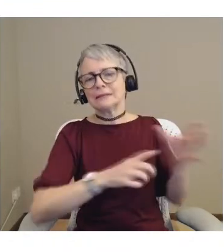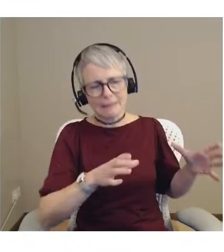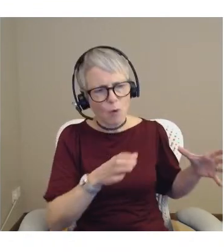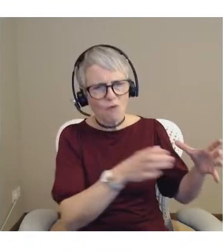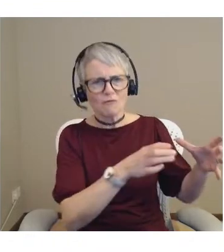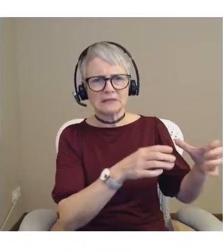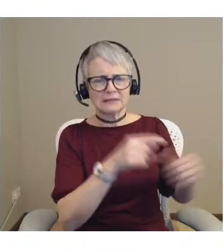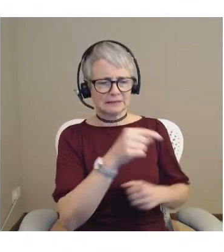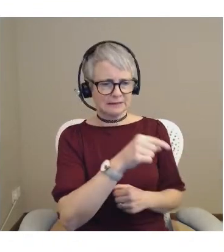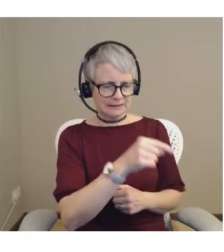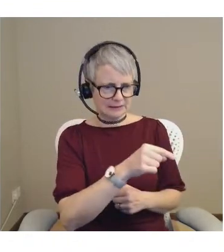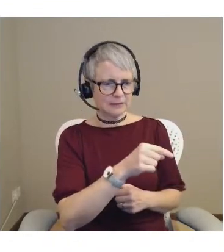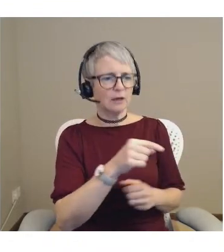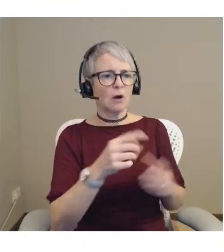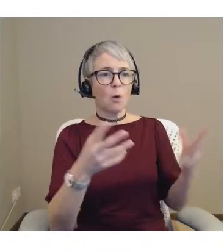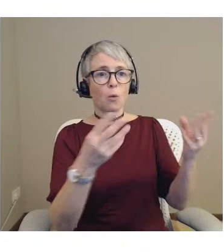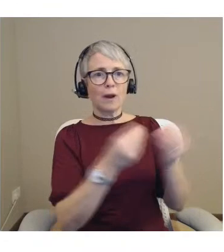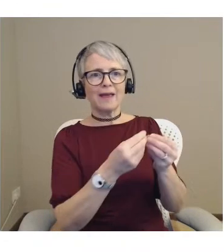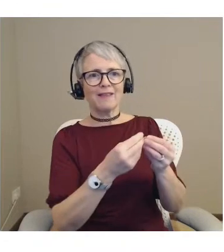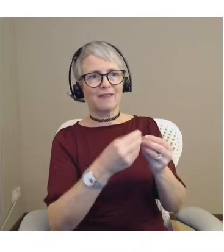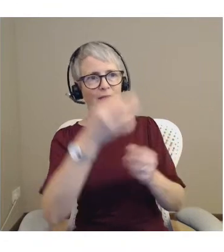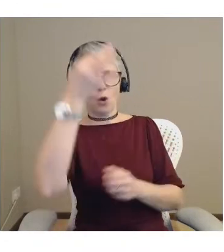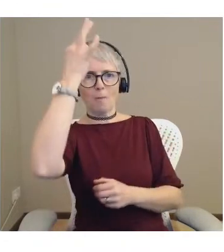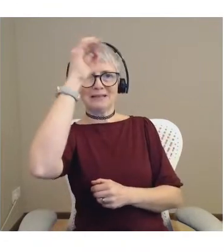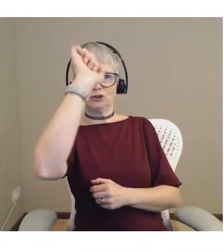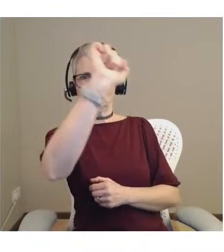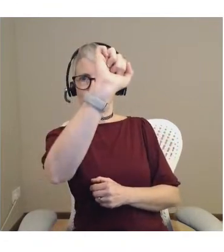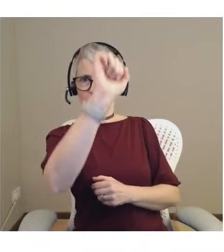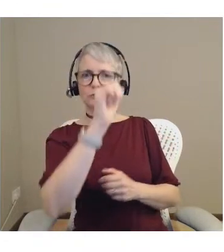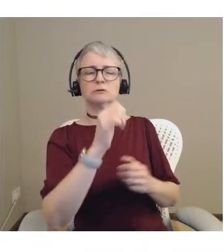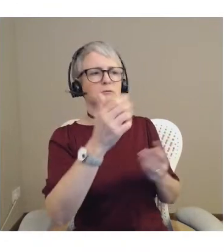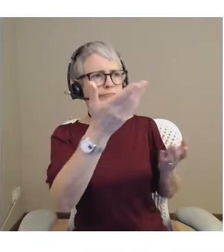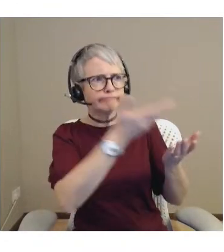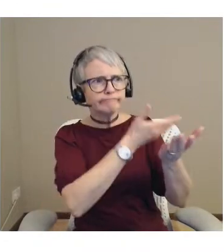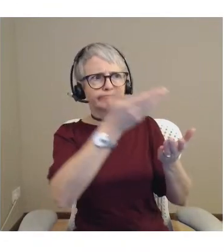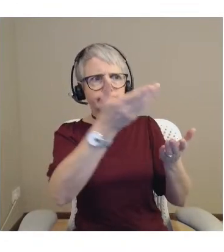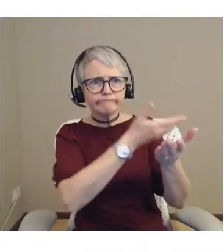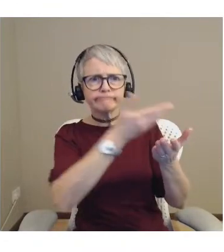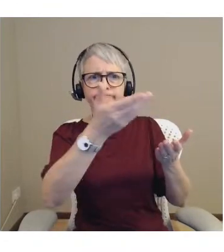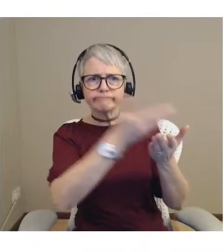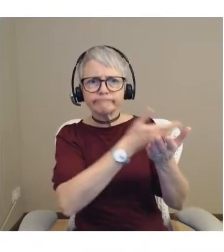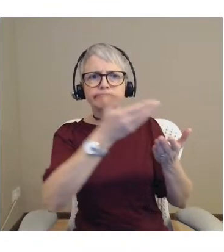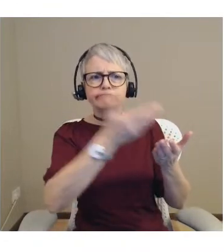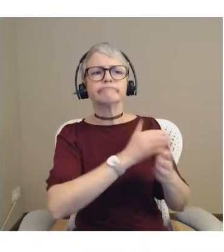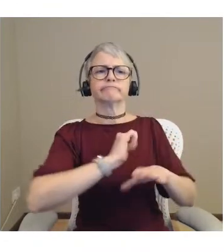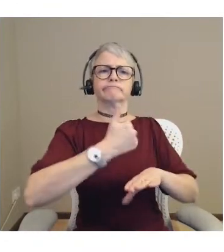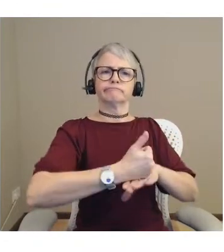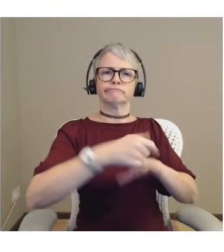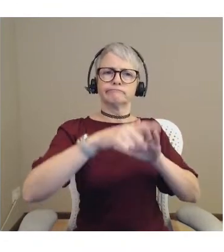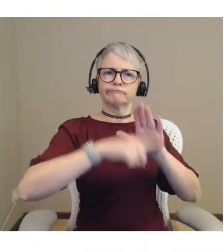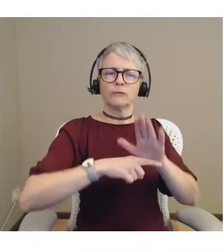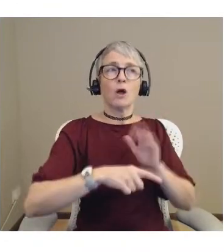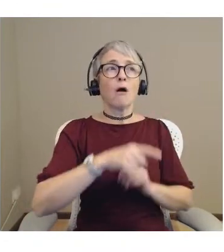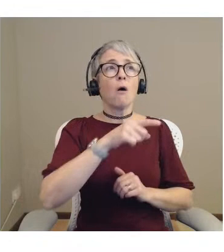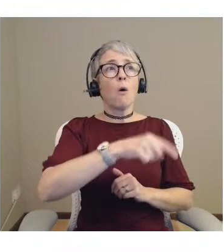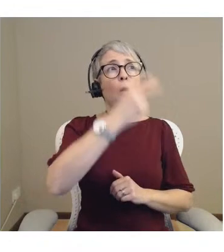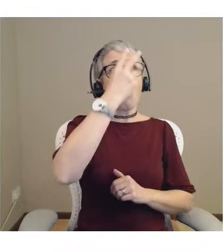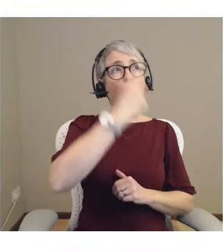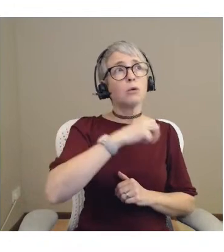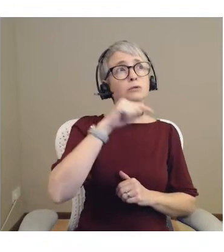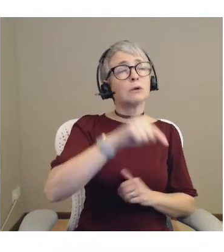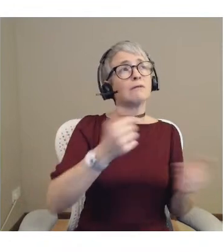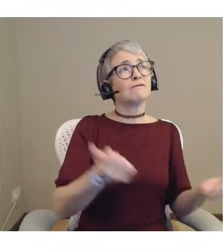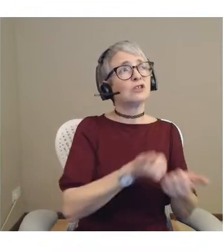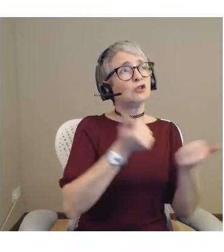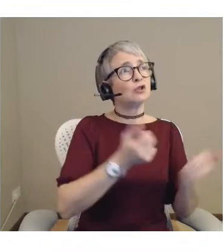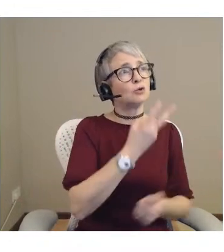with the Commission in the preparation of this strategy. The previous one ended in 2020, so it was about time